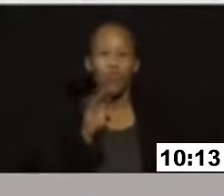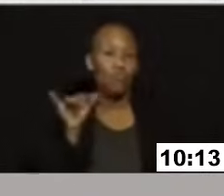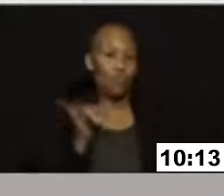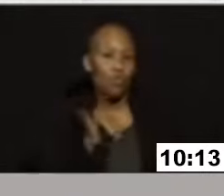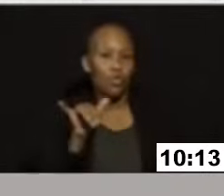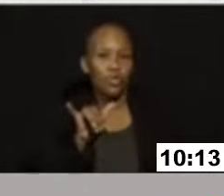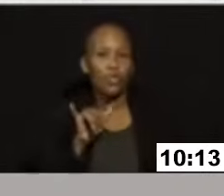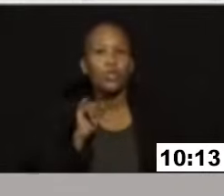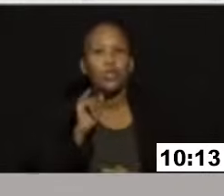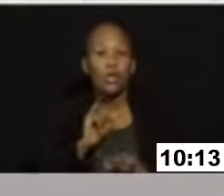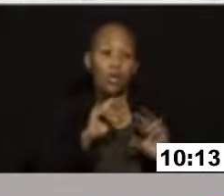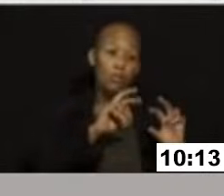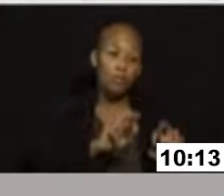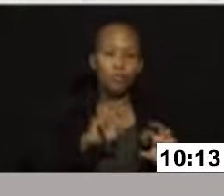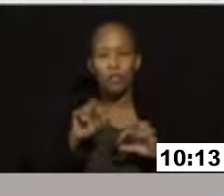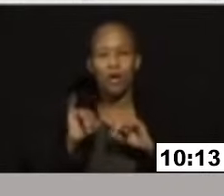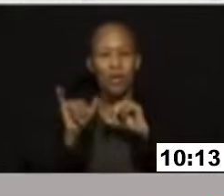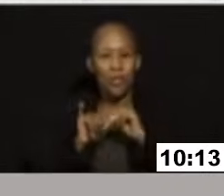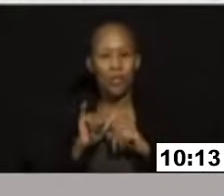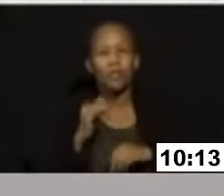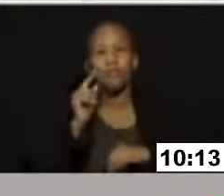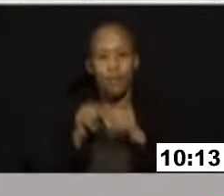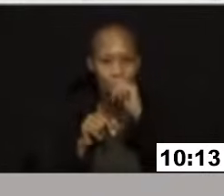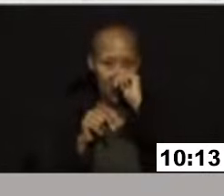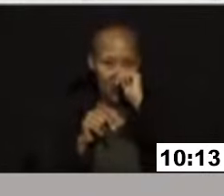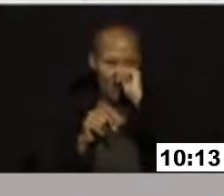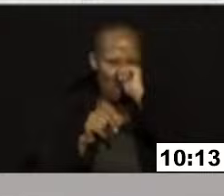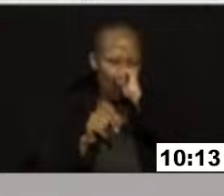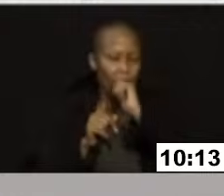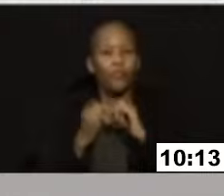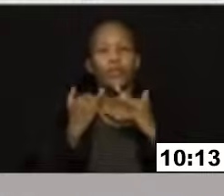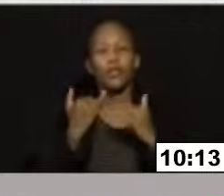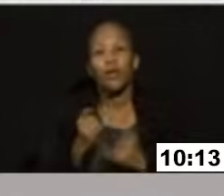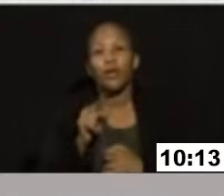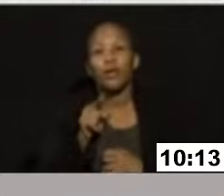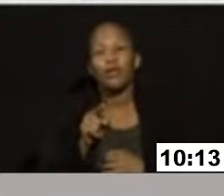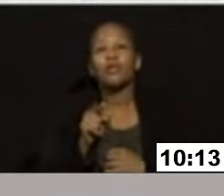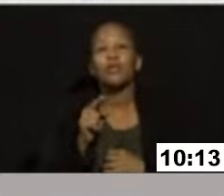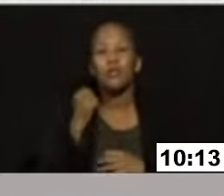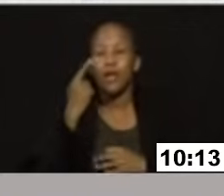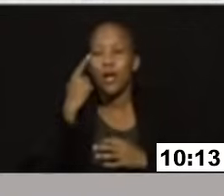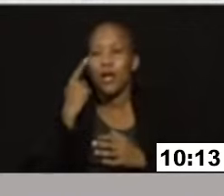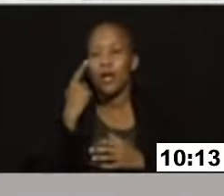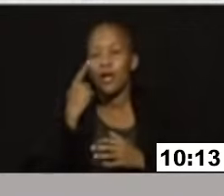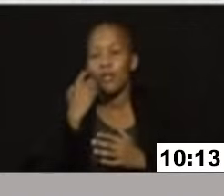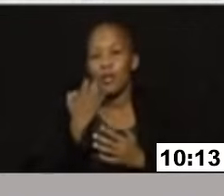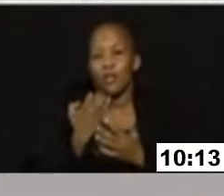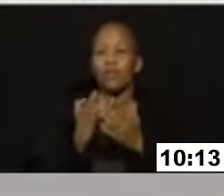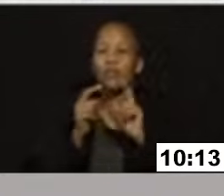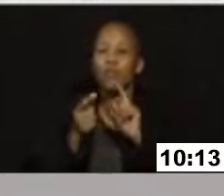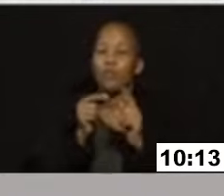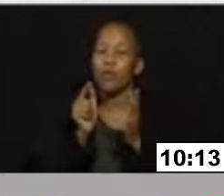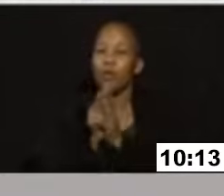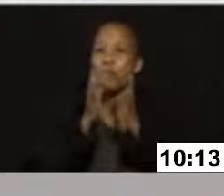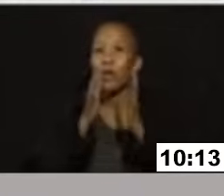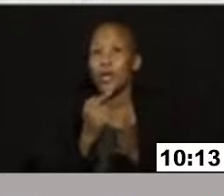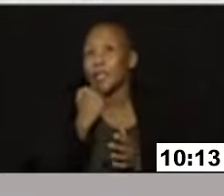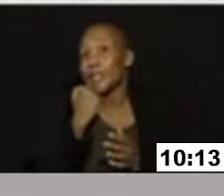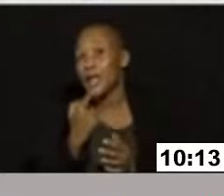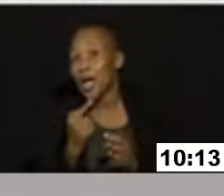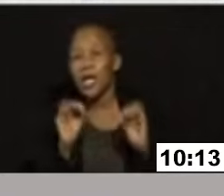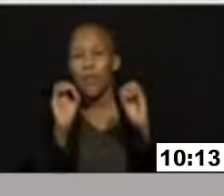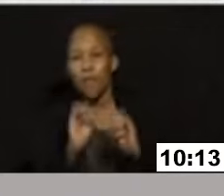grounds are disputed. Now, the affidavit is that of the attorney. There's no statement from any implicated person. The